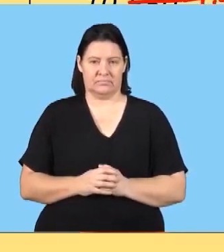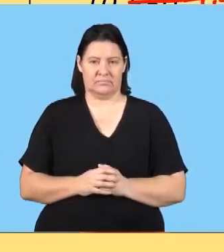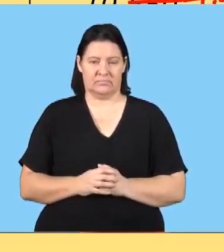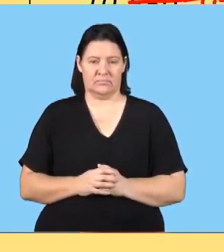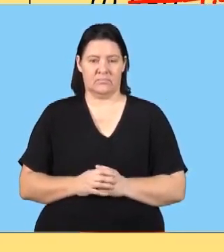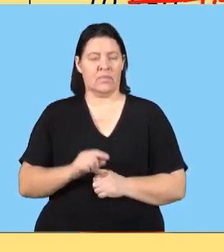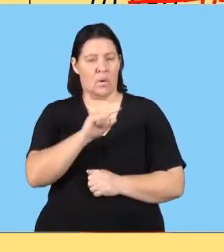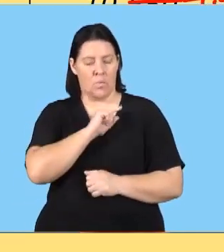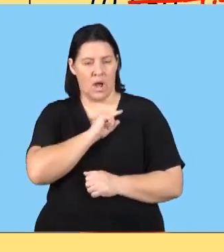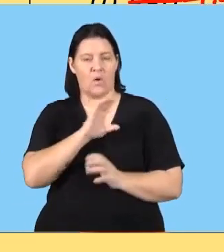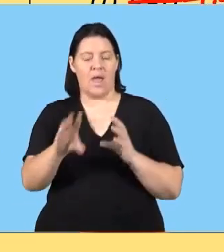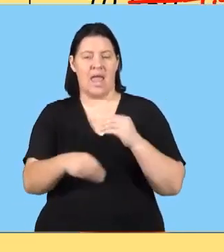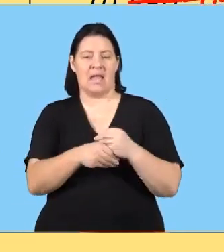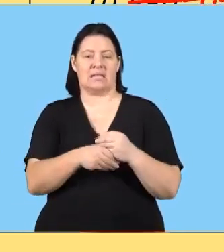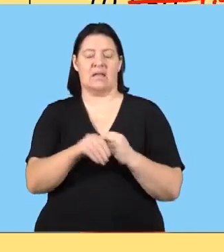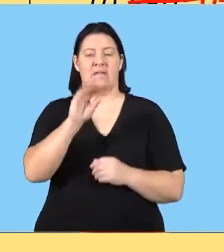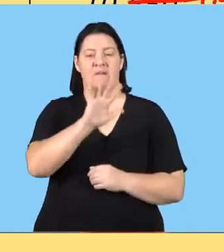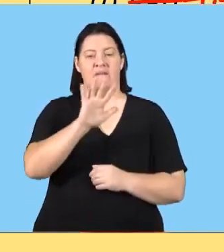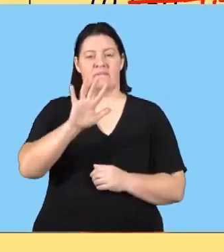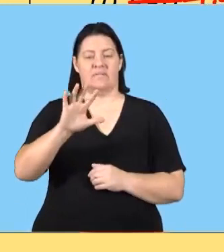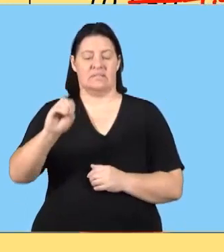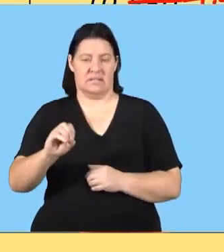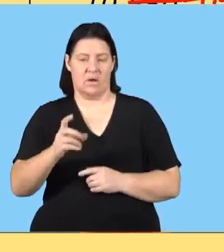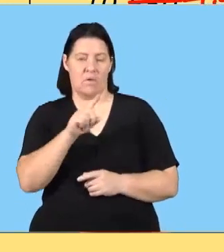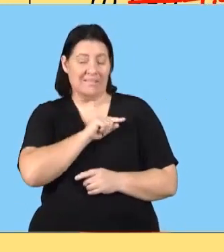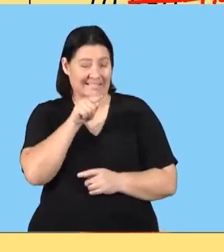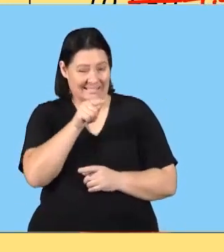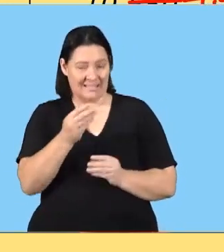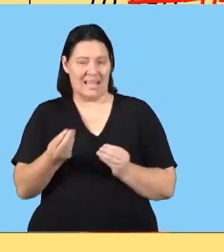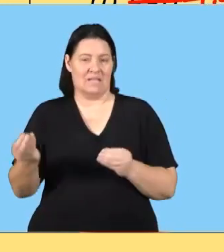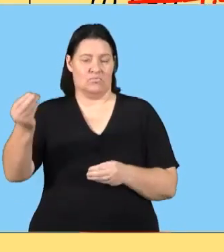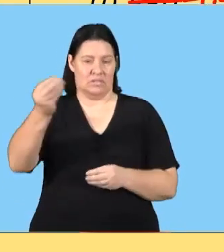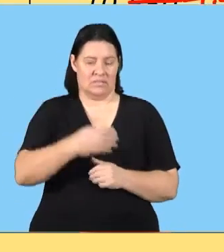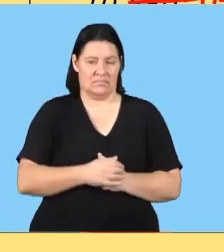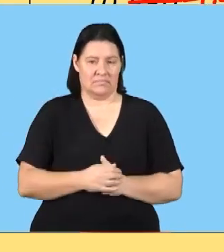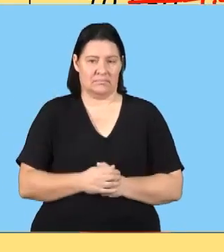10,750, because we have added 550, which is interest.